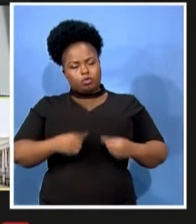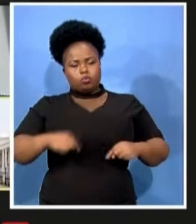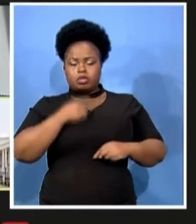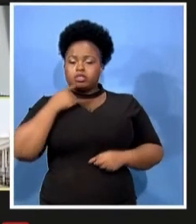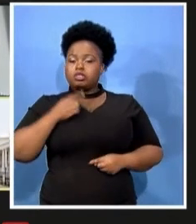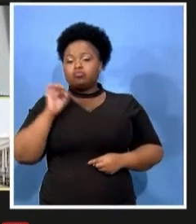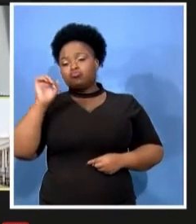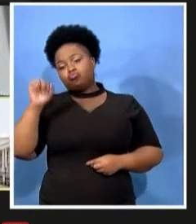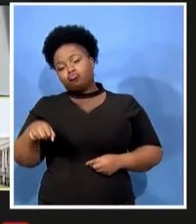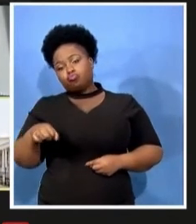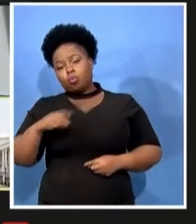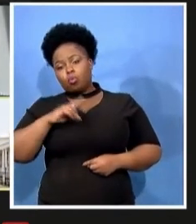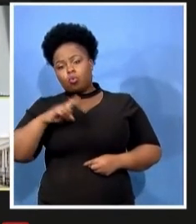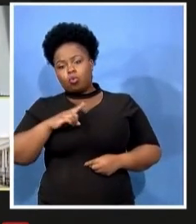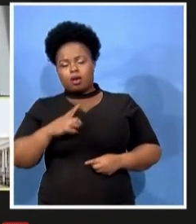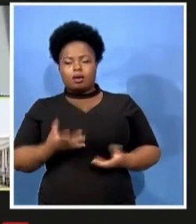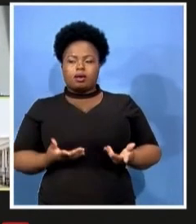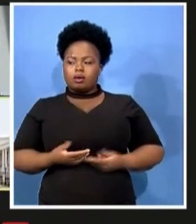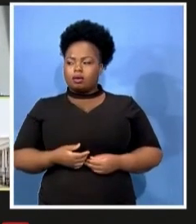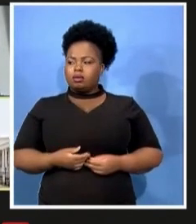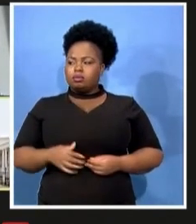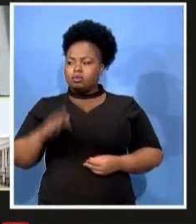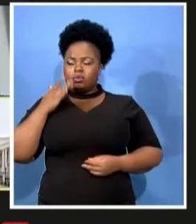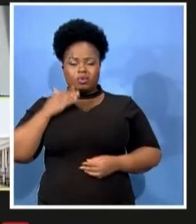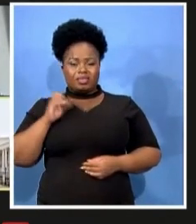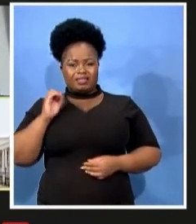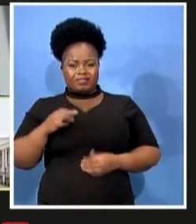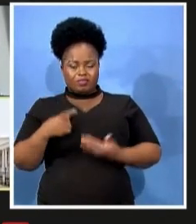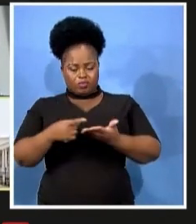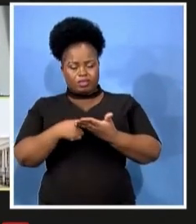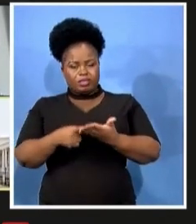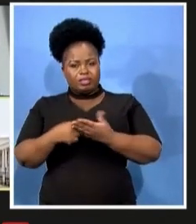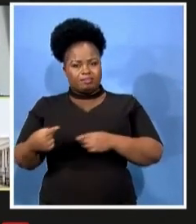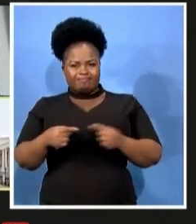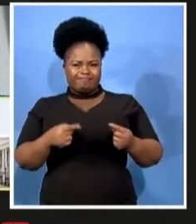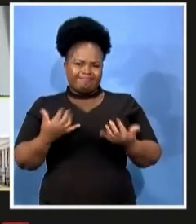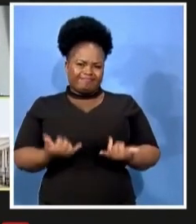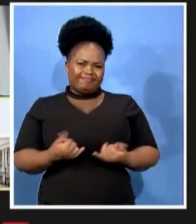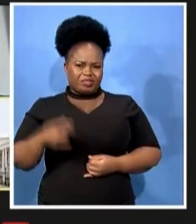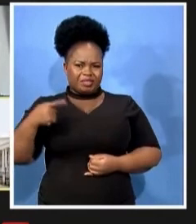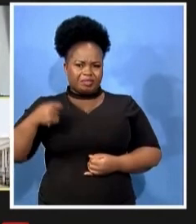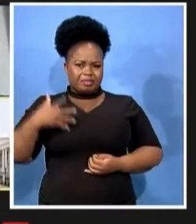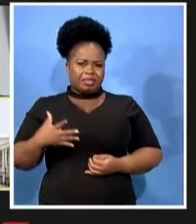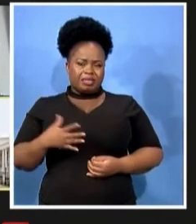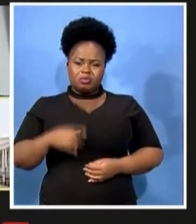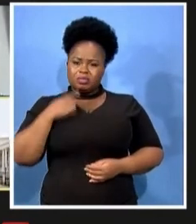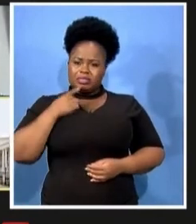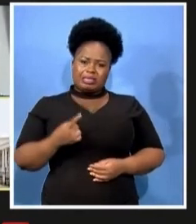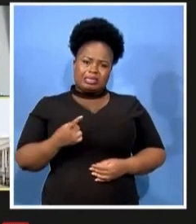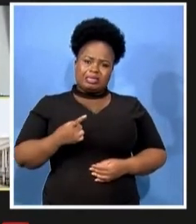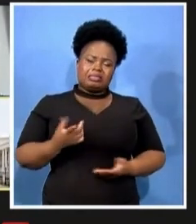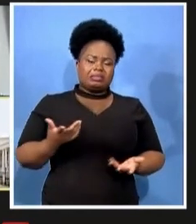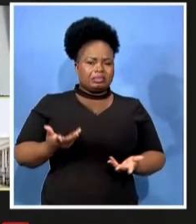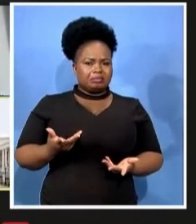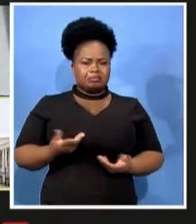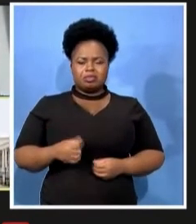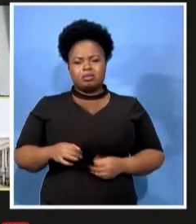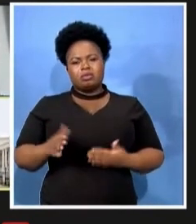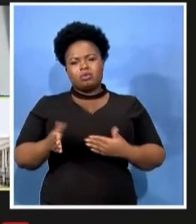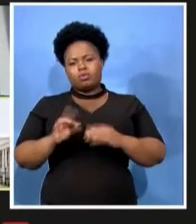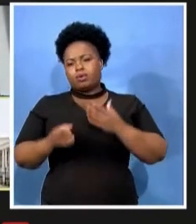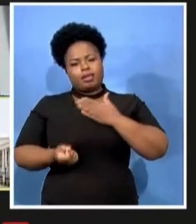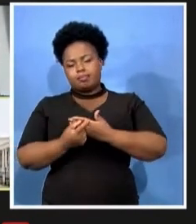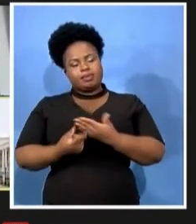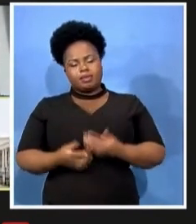there were to be a debate, which the Speaker is saying is not closed, that is not going to happen. But maybe the people